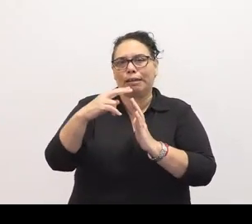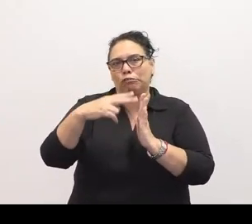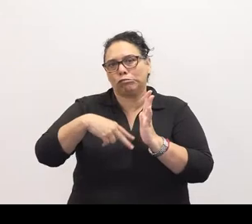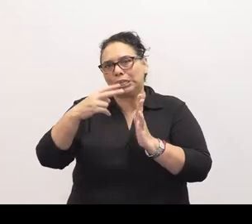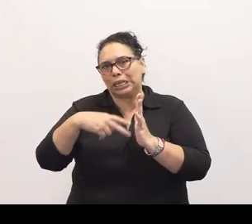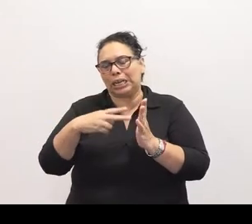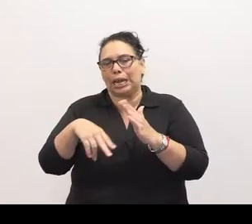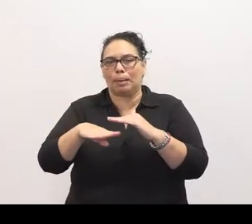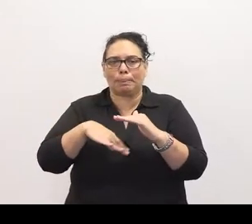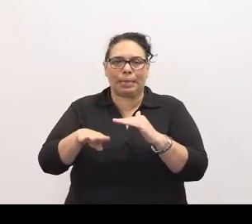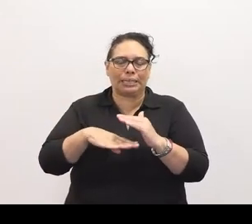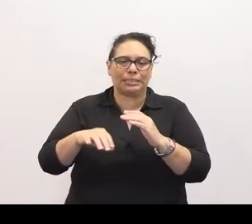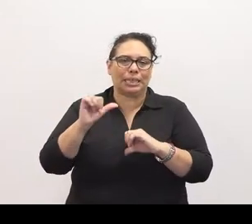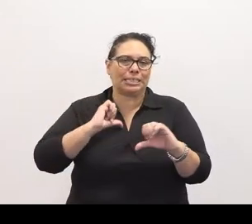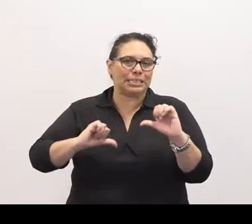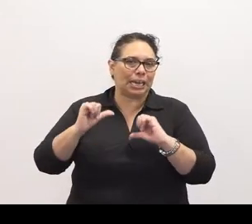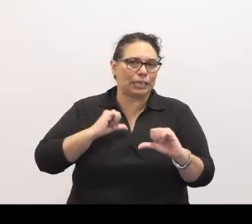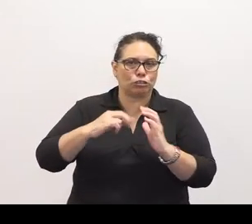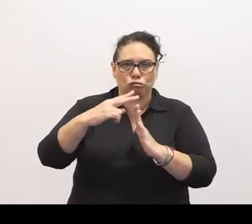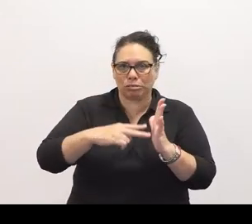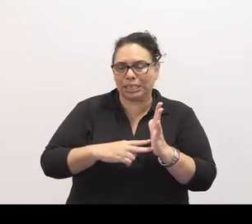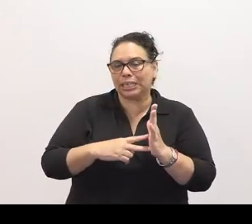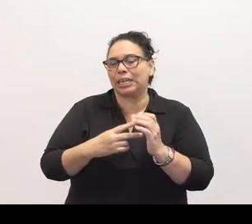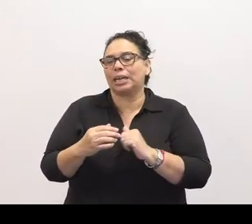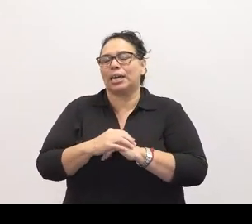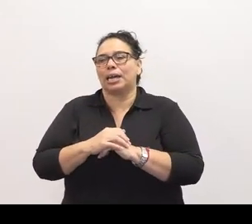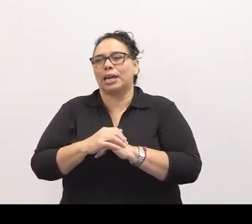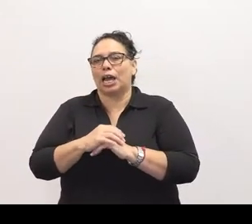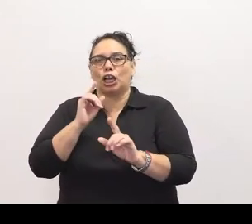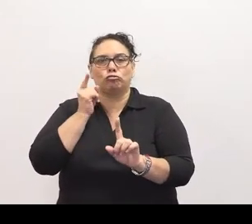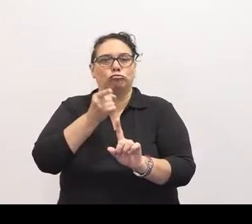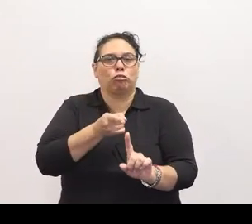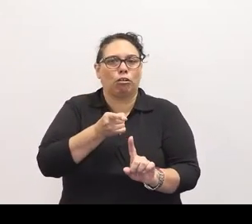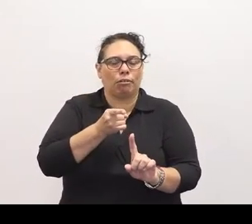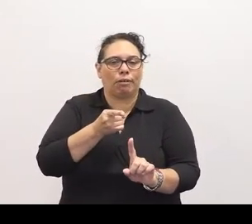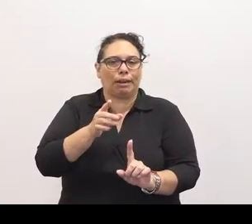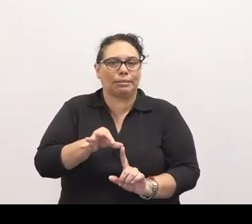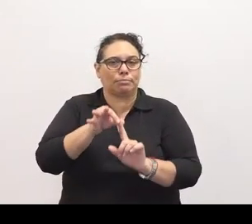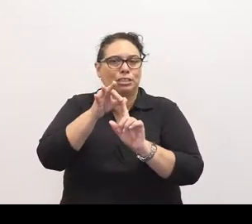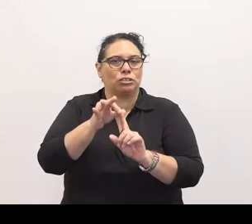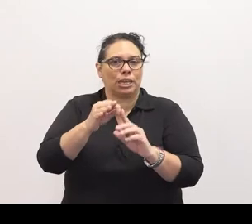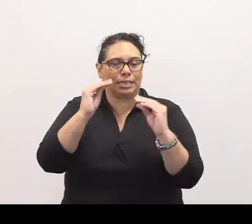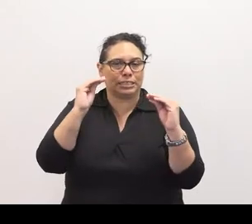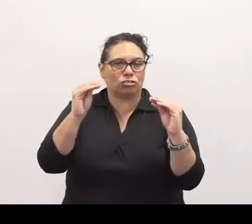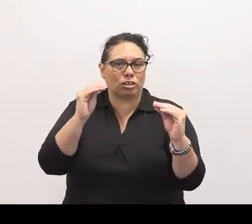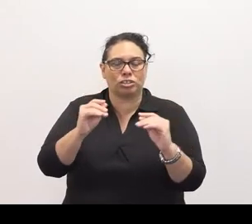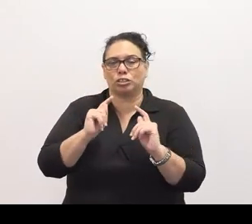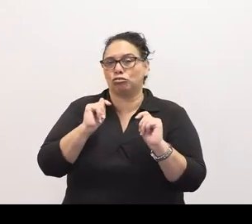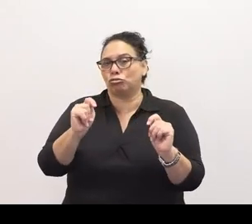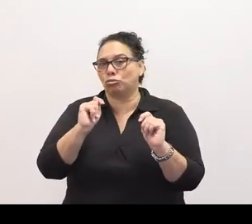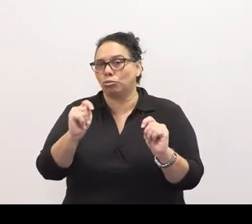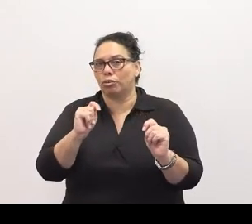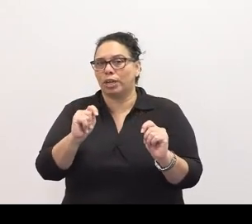instruction based on the science of reading. Supports such as targeted specialized instruction, tutoring,